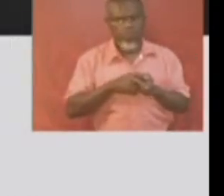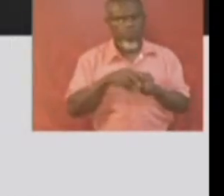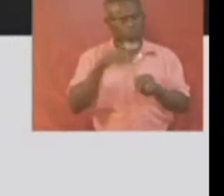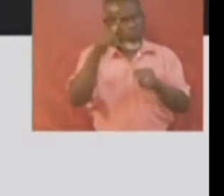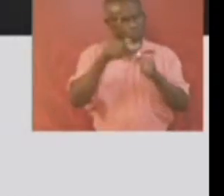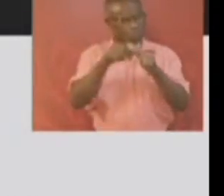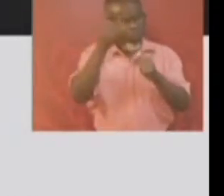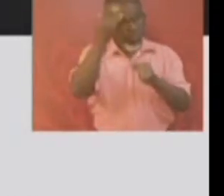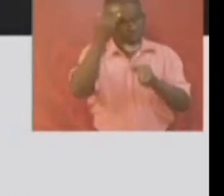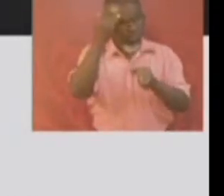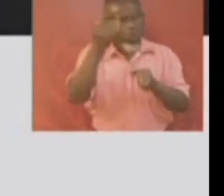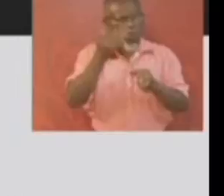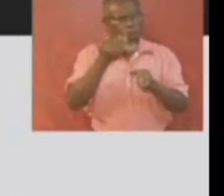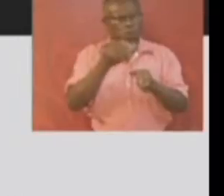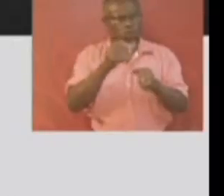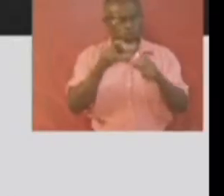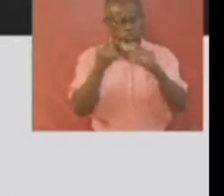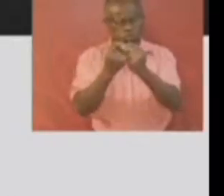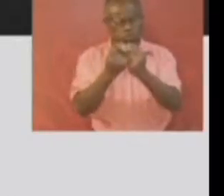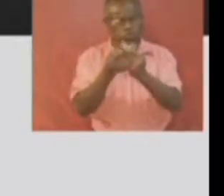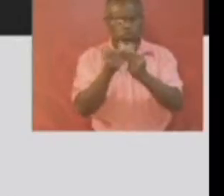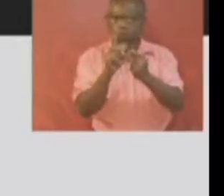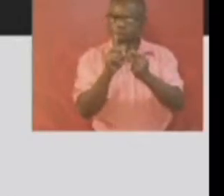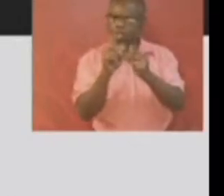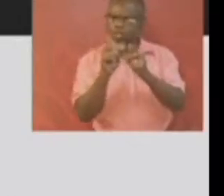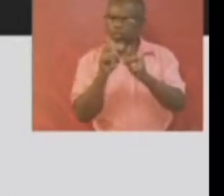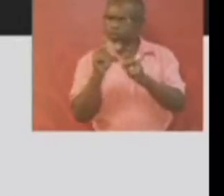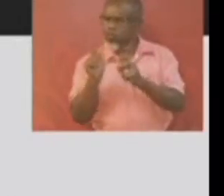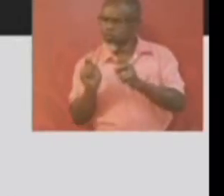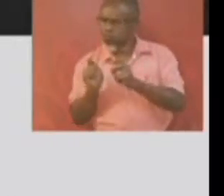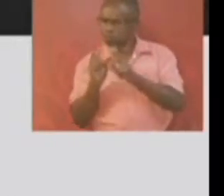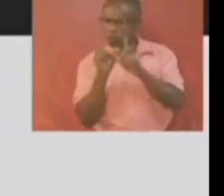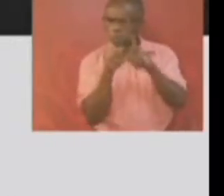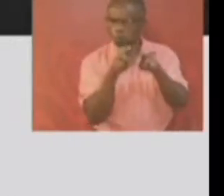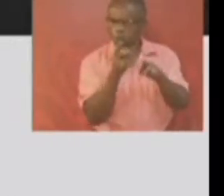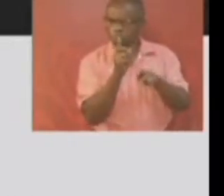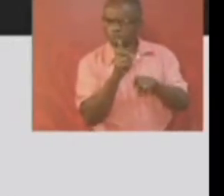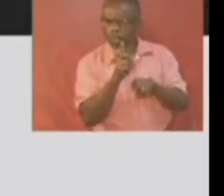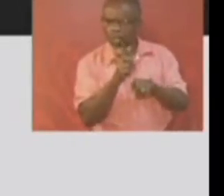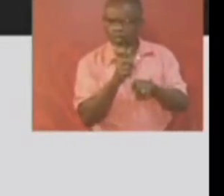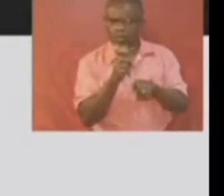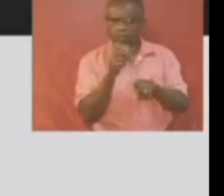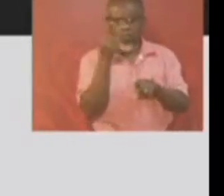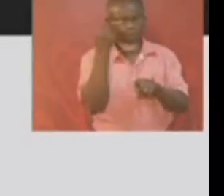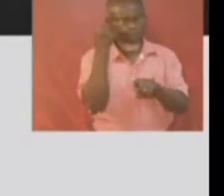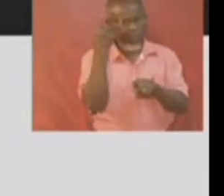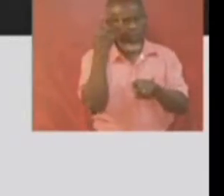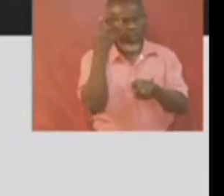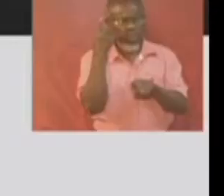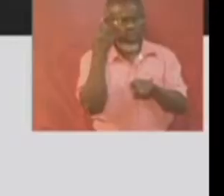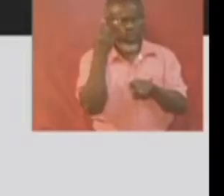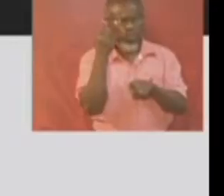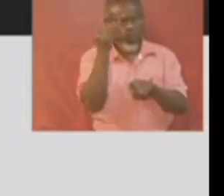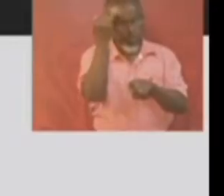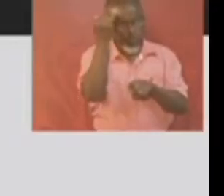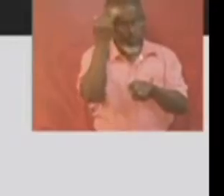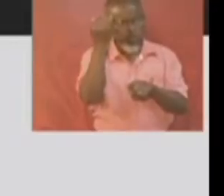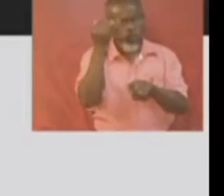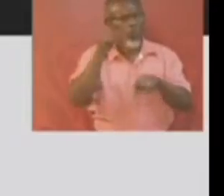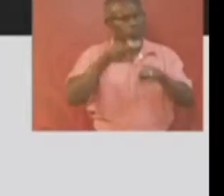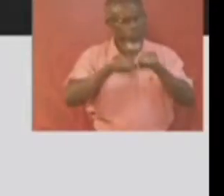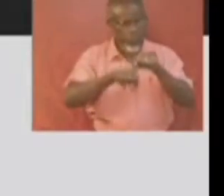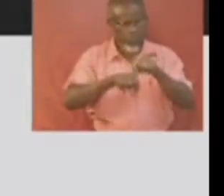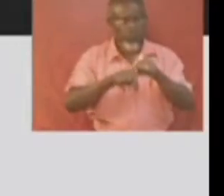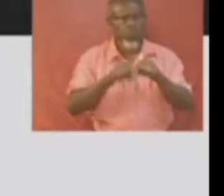we know that our circle is safe. But this is just a set of images to emphasize the circle you have versus